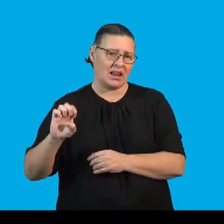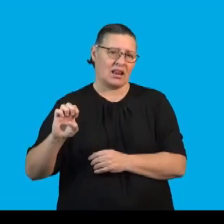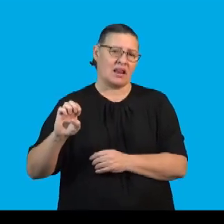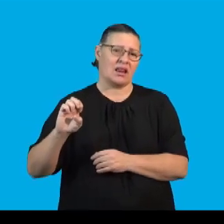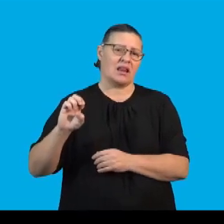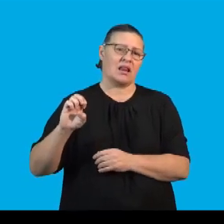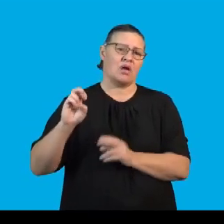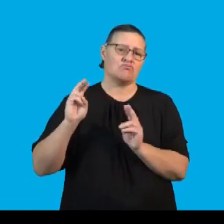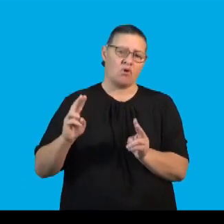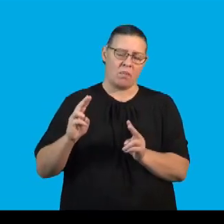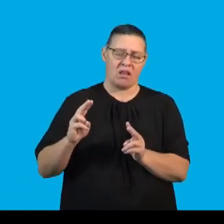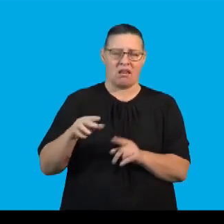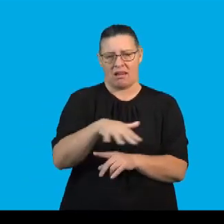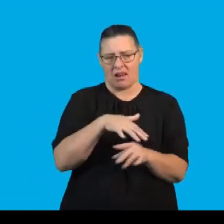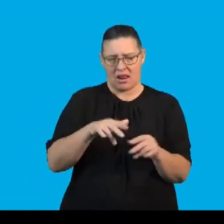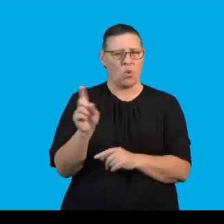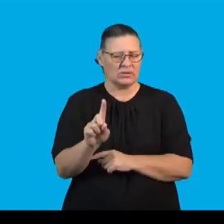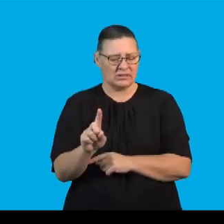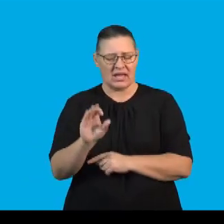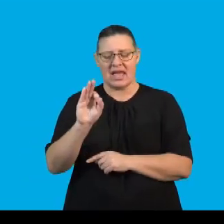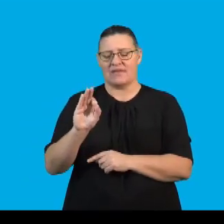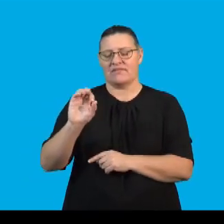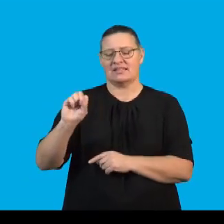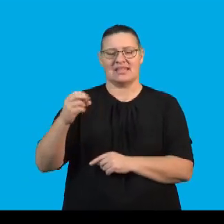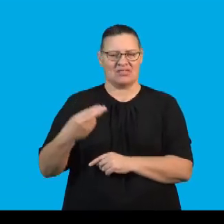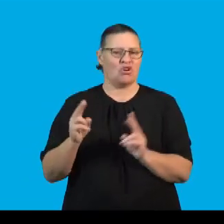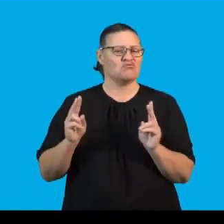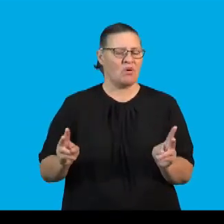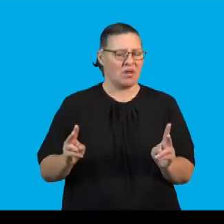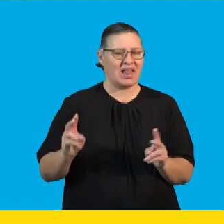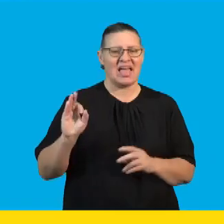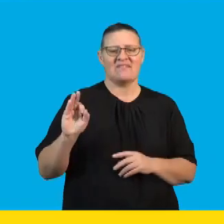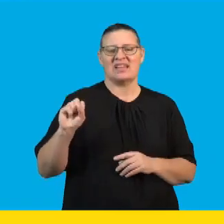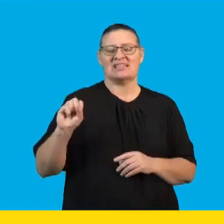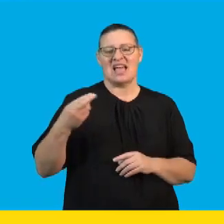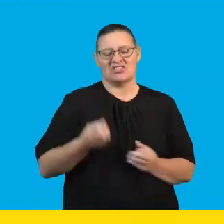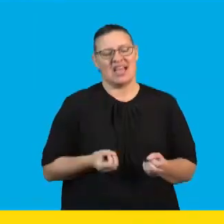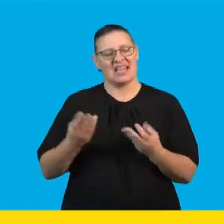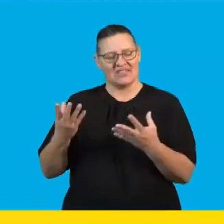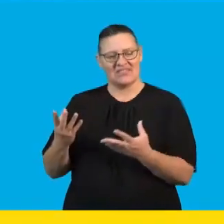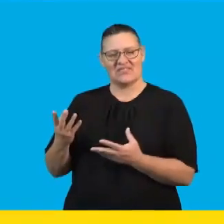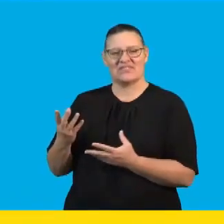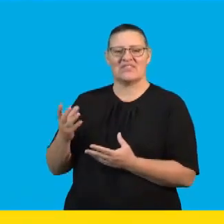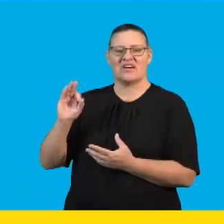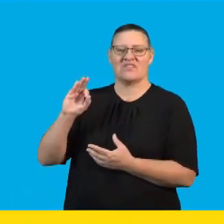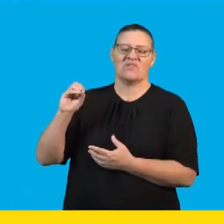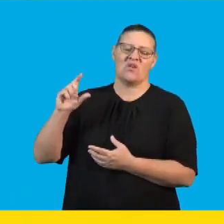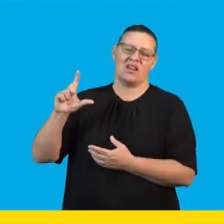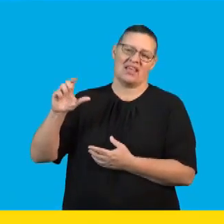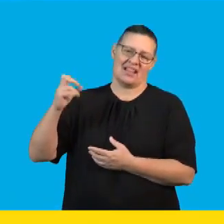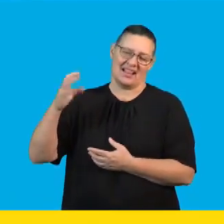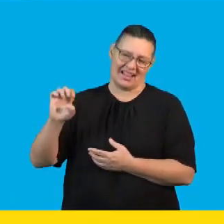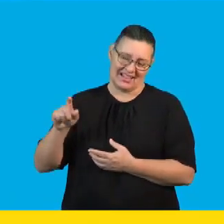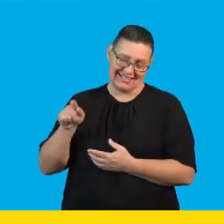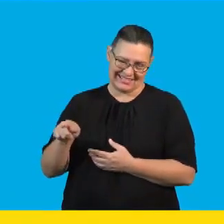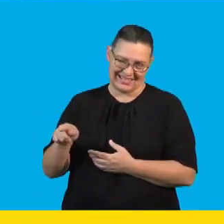1 mark only. And that is FSH. We know. Under normal circumstances, FSH secreted by the